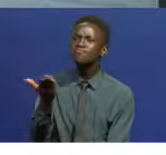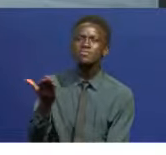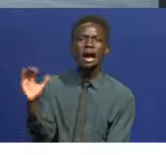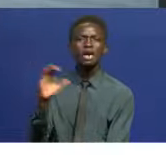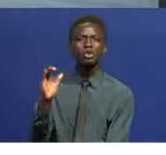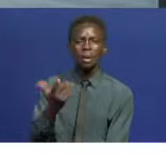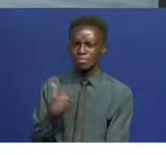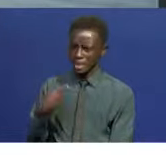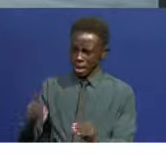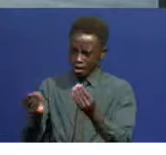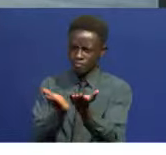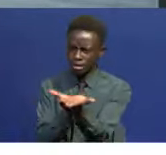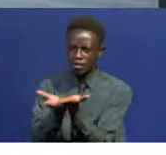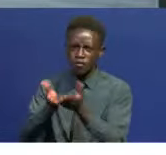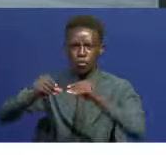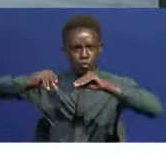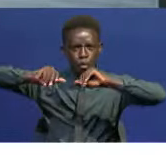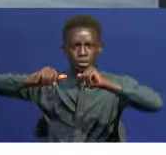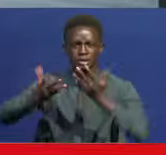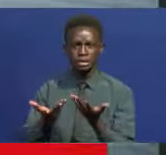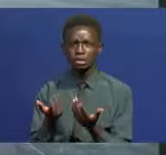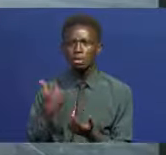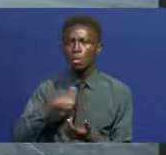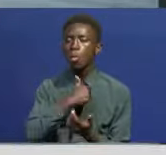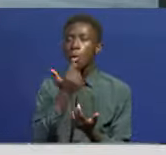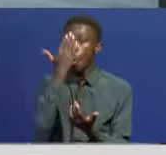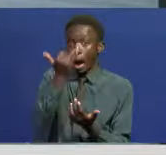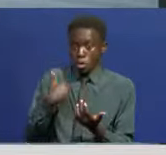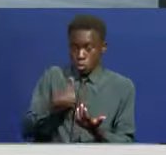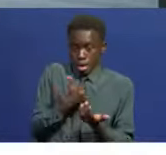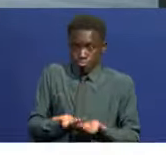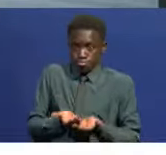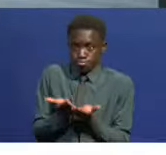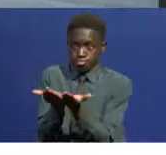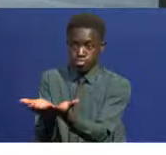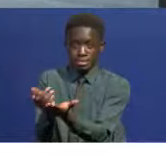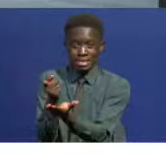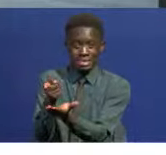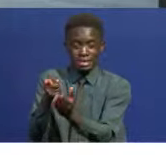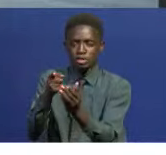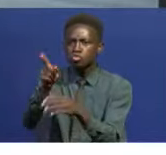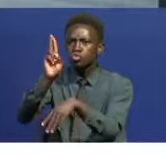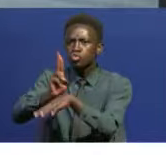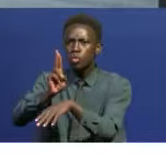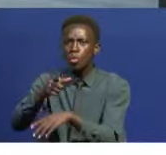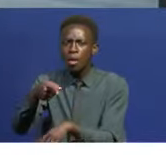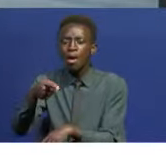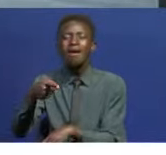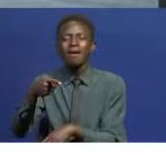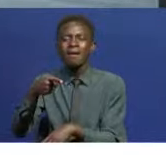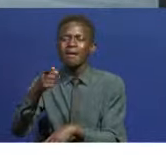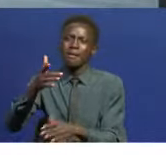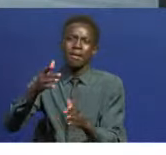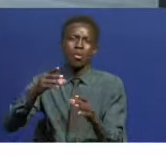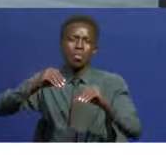changed. So what do? We want to reprice this, because what we are bringing you for your consumption is of a much, much higher quality than what you used to consume